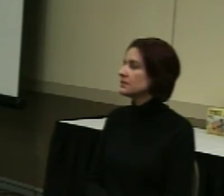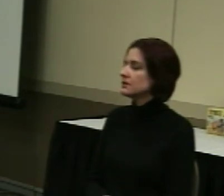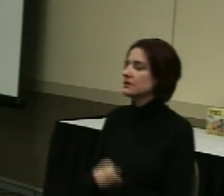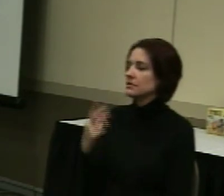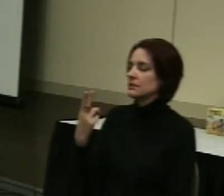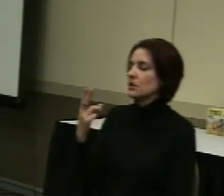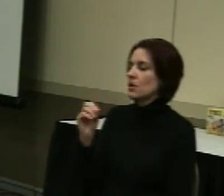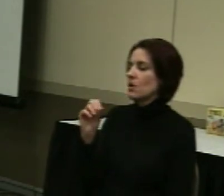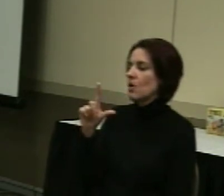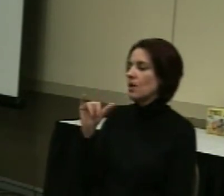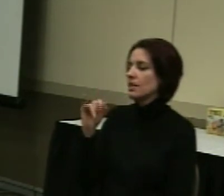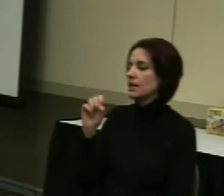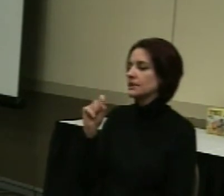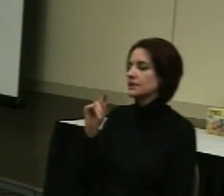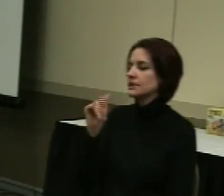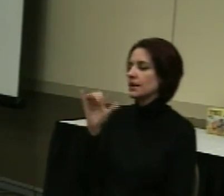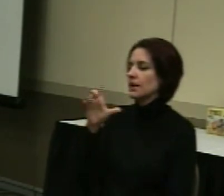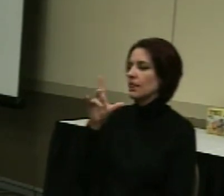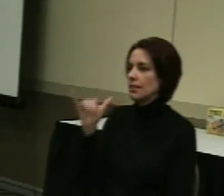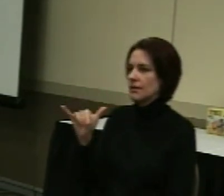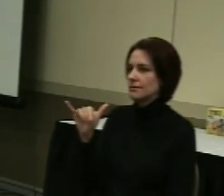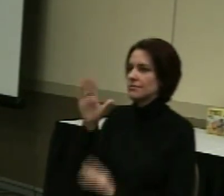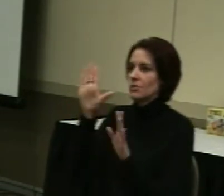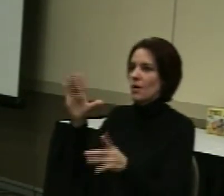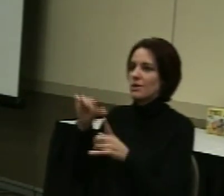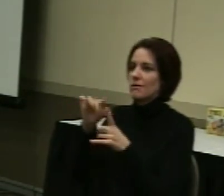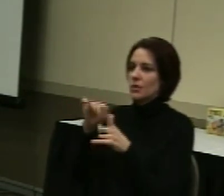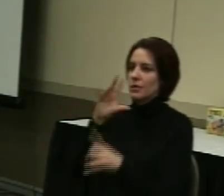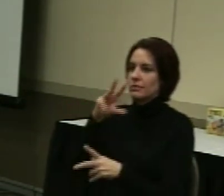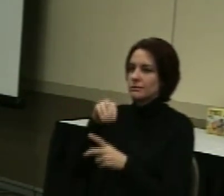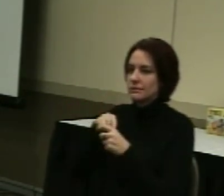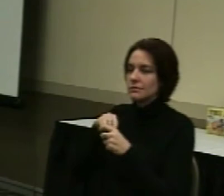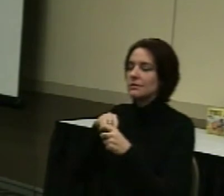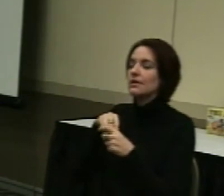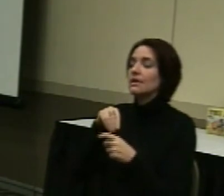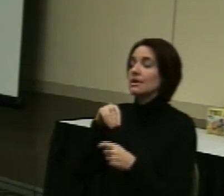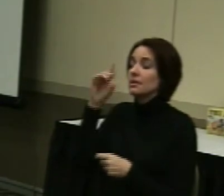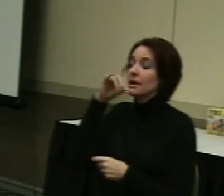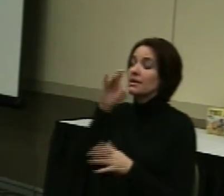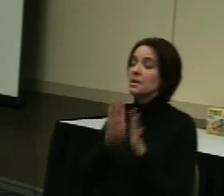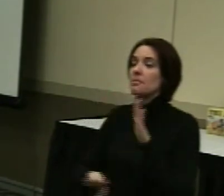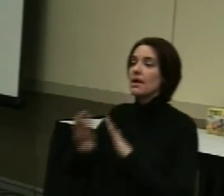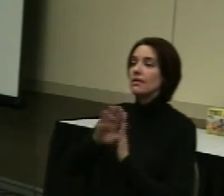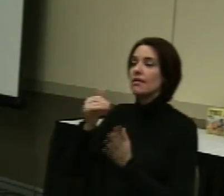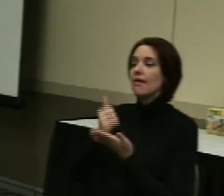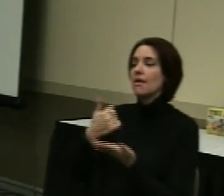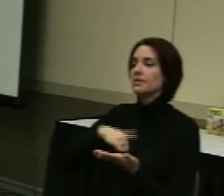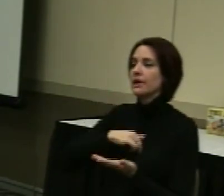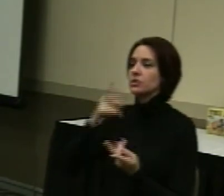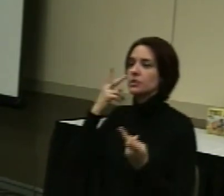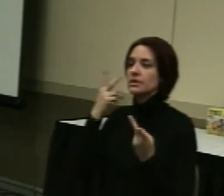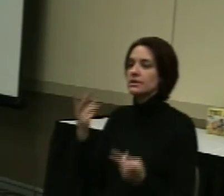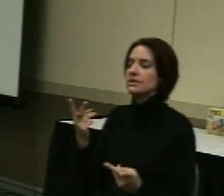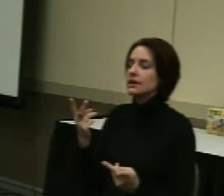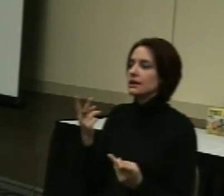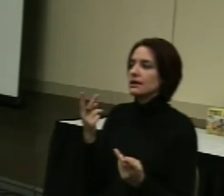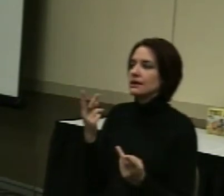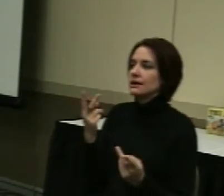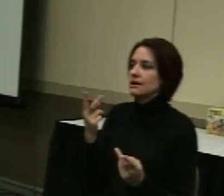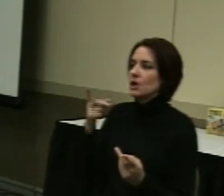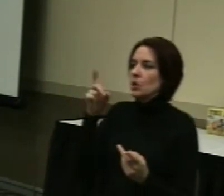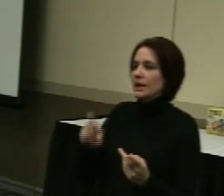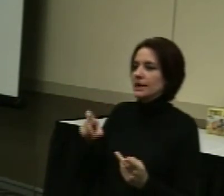Holistically. Isn't that an interesting and wonderful word to put in there? Because it basically helps us to see that we need to